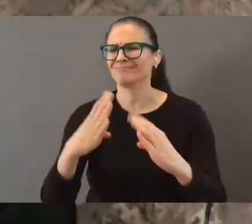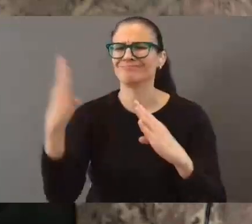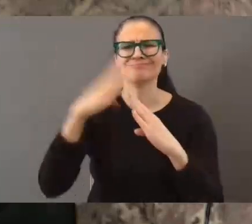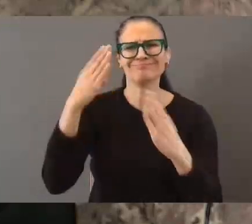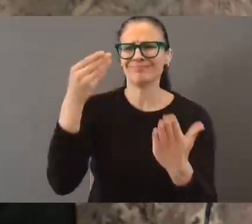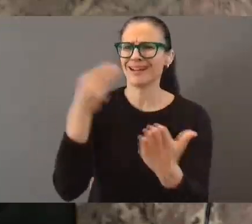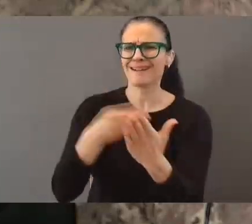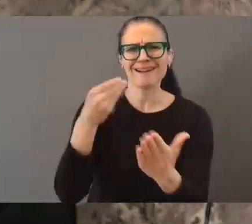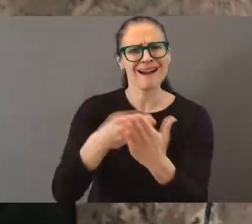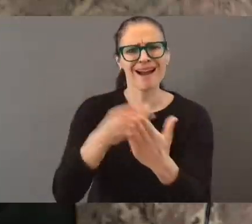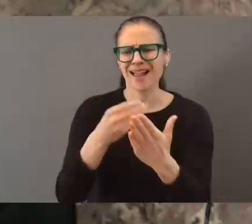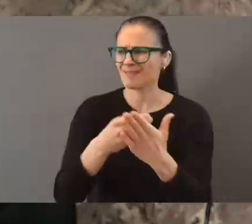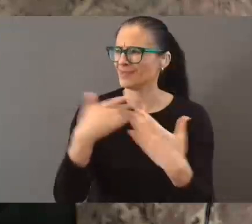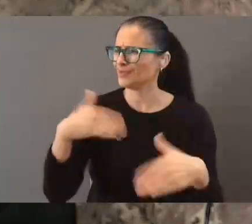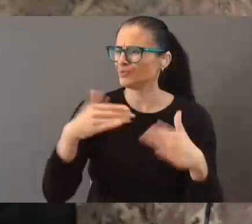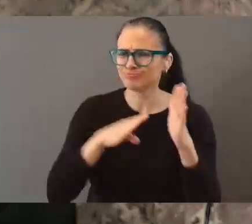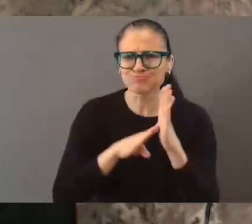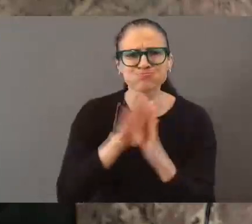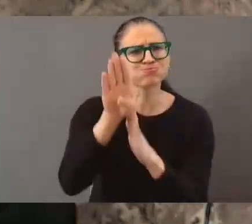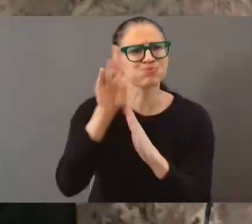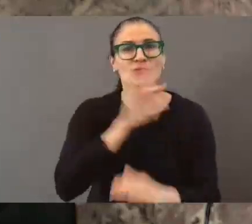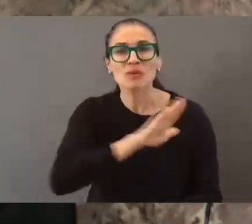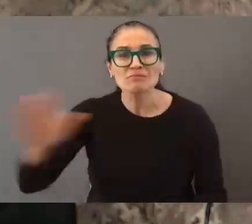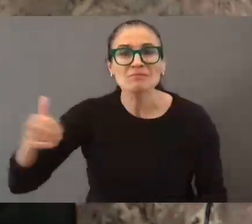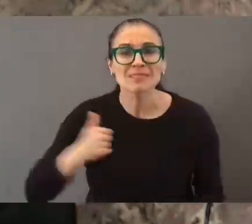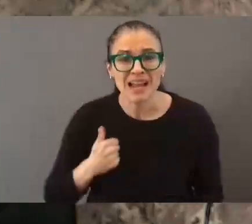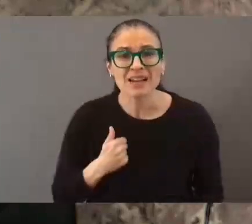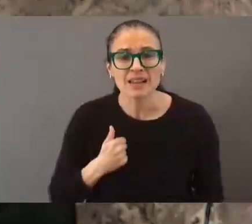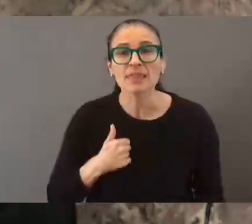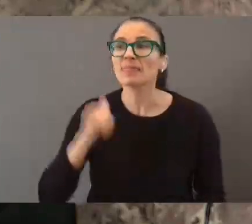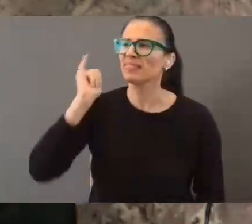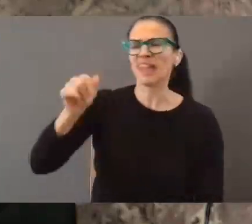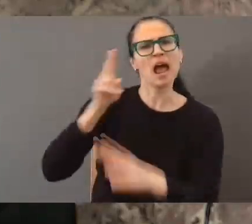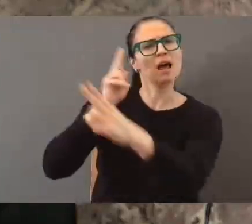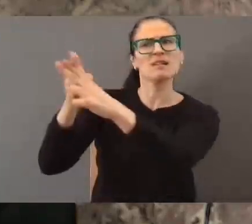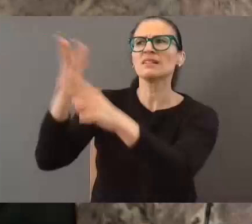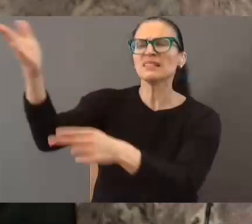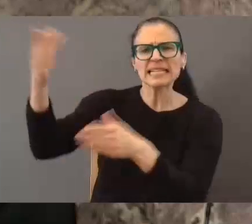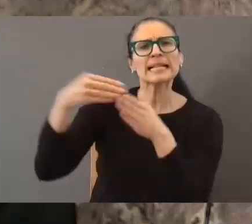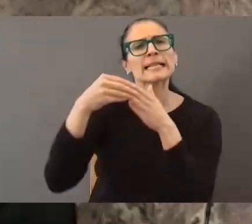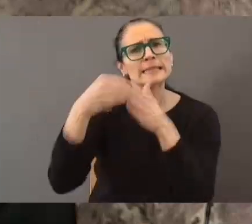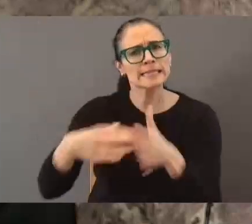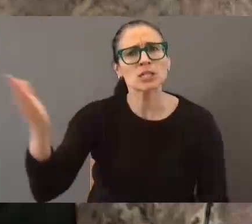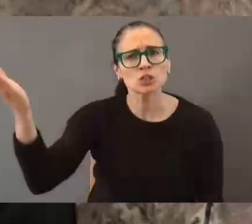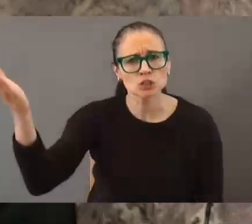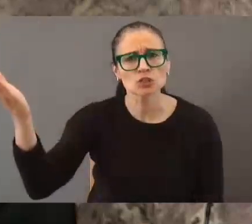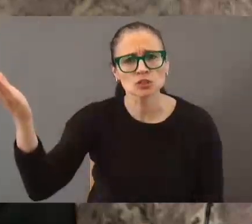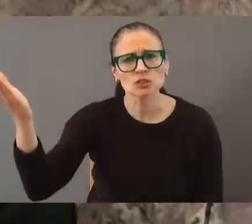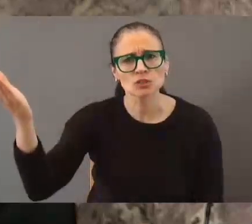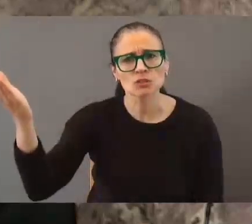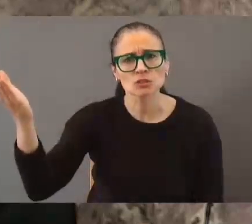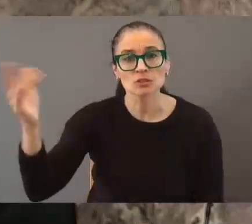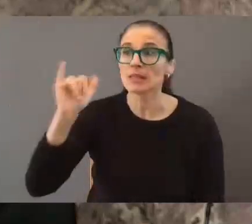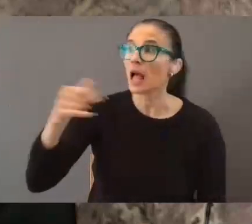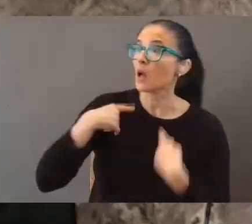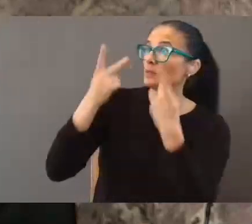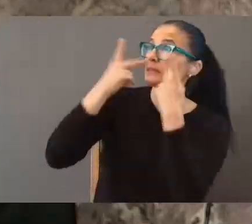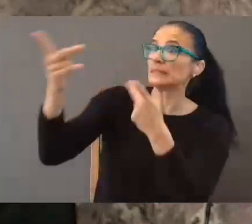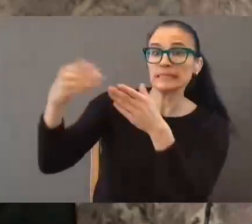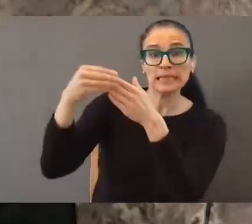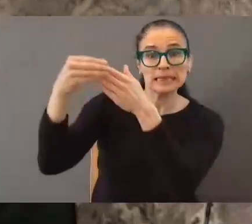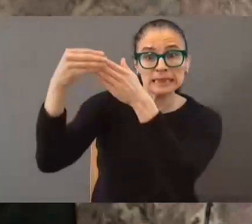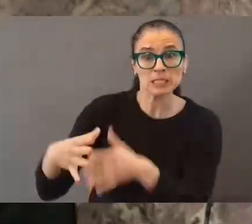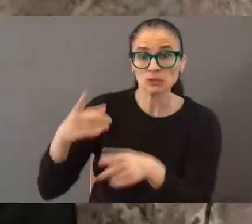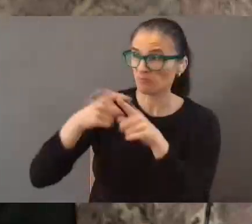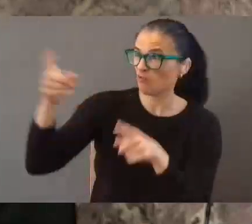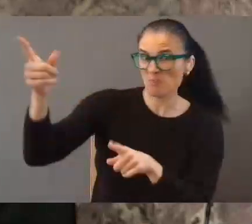That is the leadership. That is the leadership that we are seeing from our Prime Minister, our Premier right now to the Prime Minister,